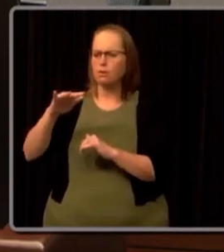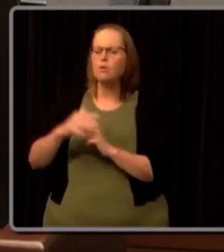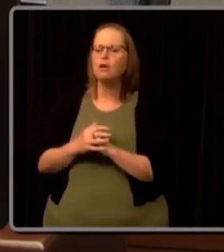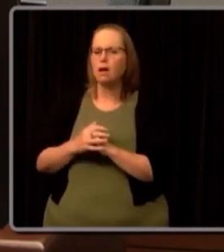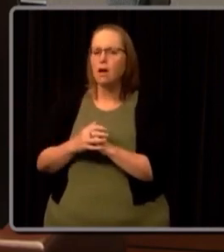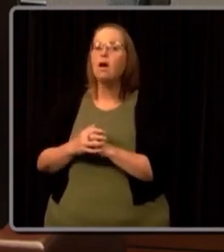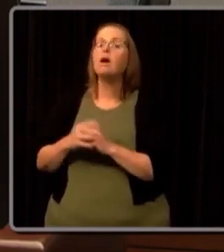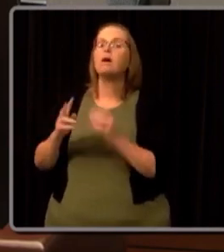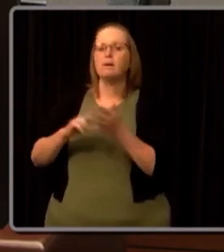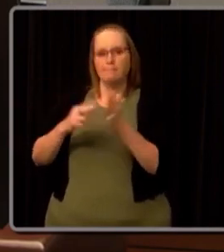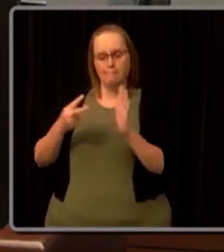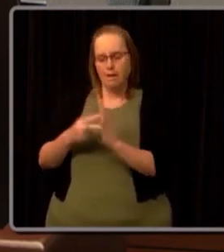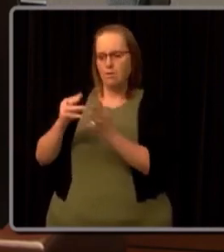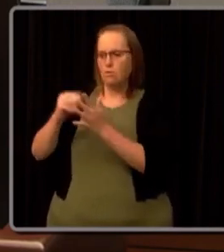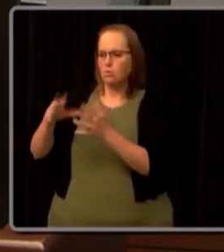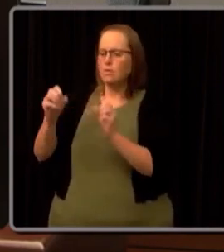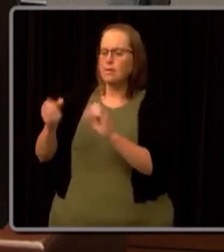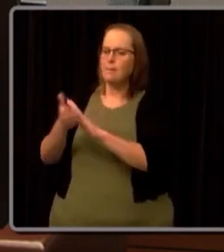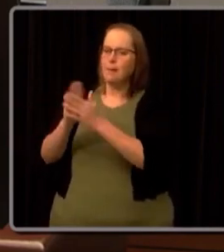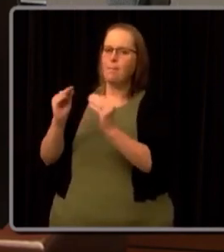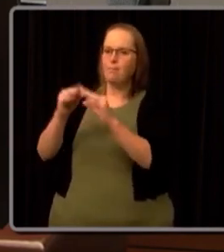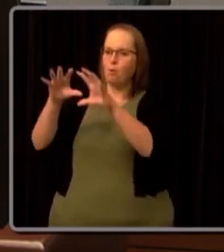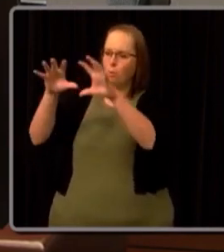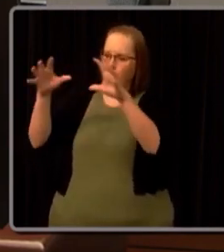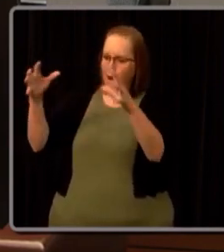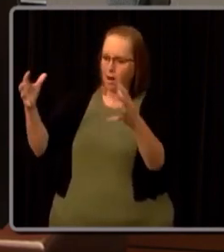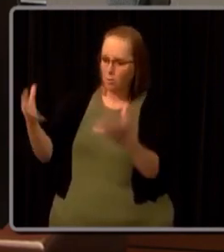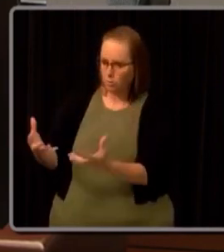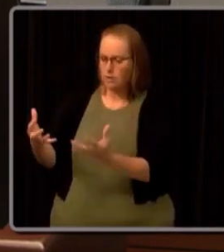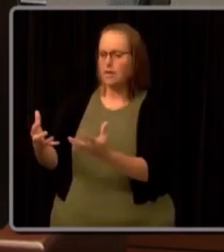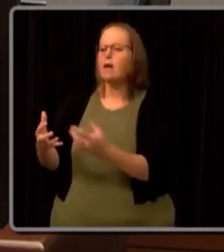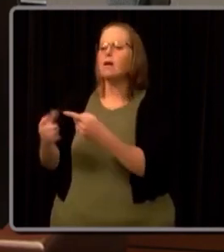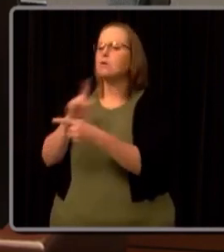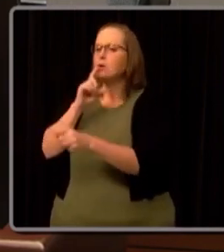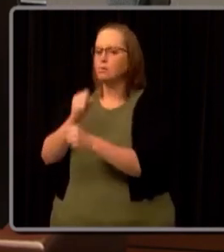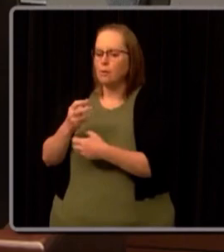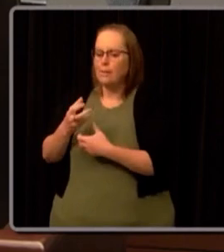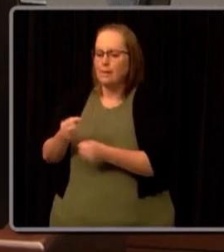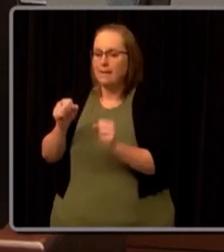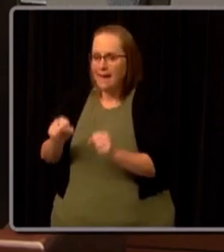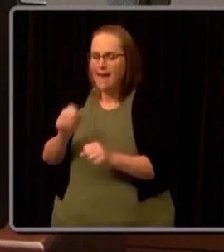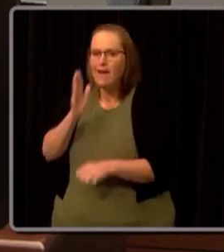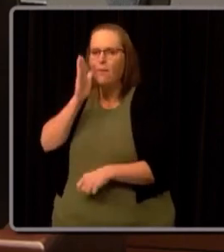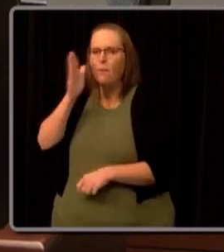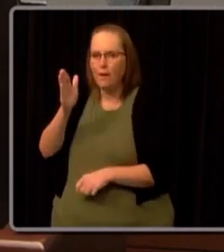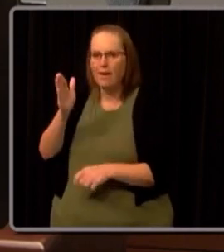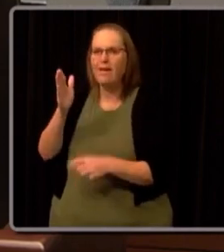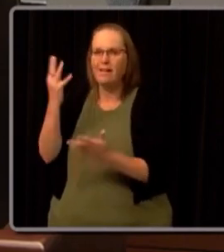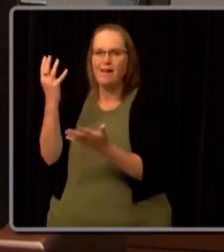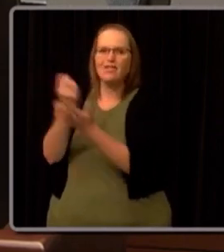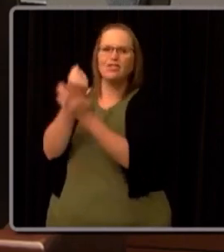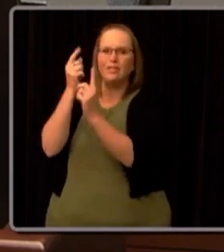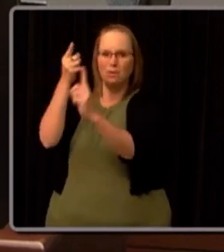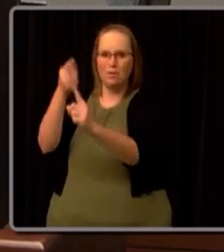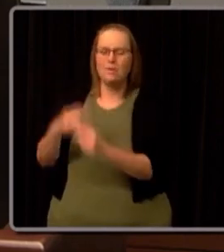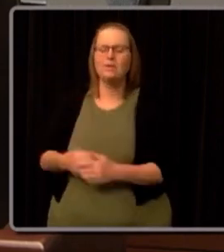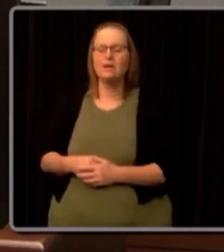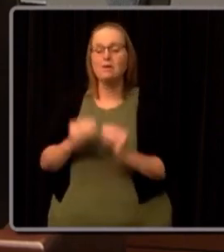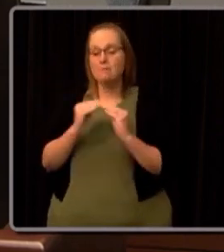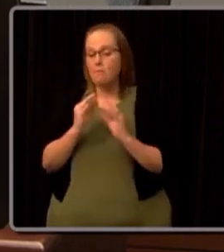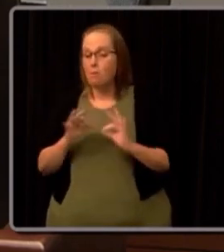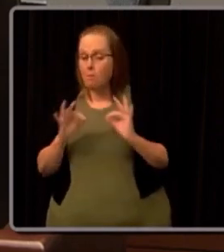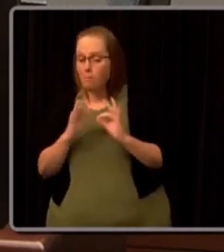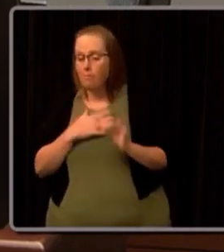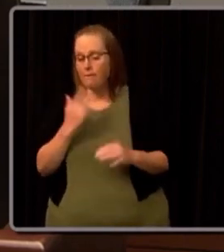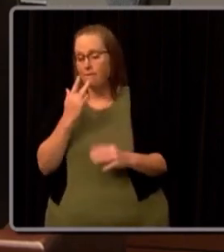have better rounded students and students that truly believe that they can and will achieve their goals. More importantly, though, one of my